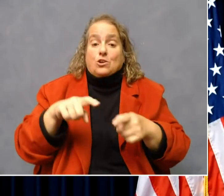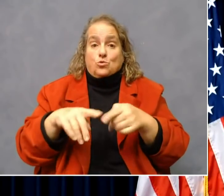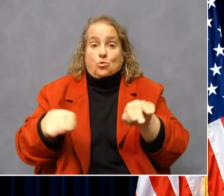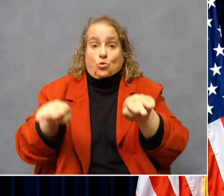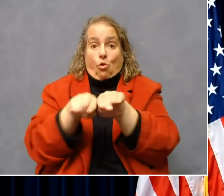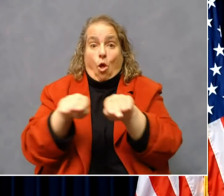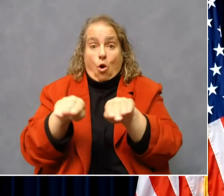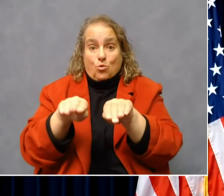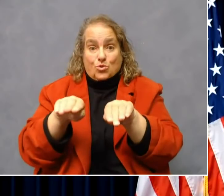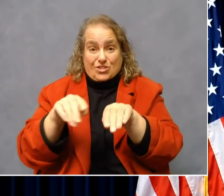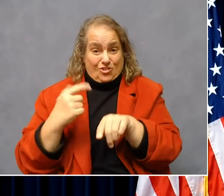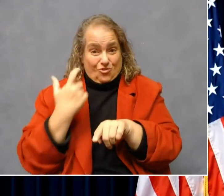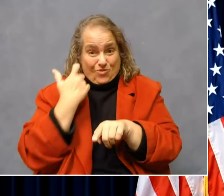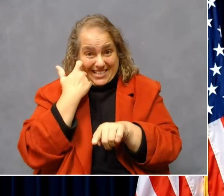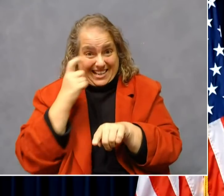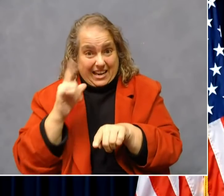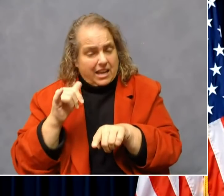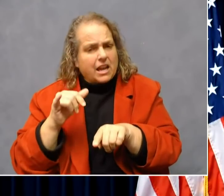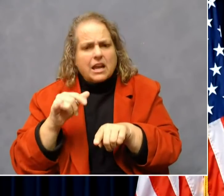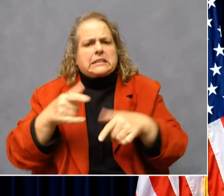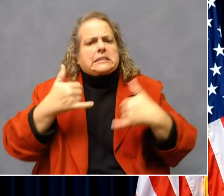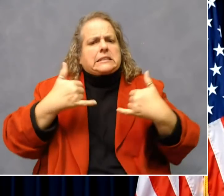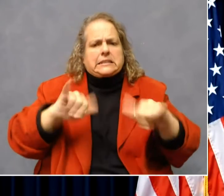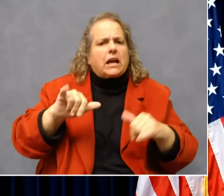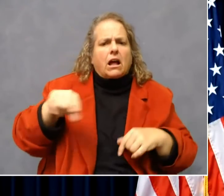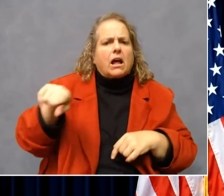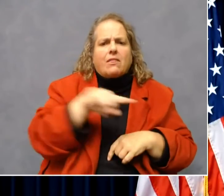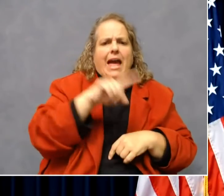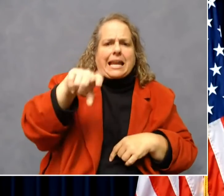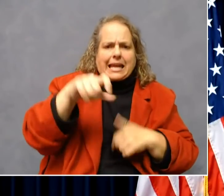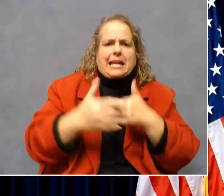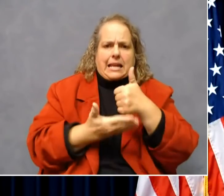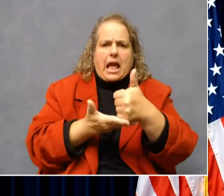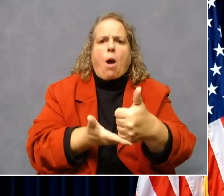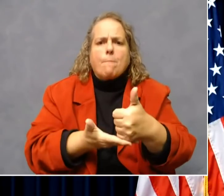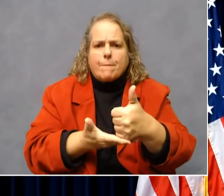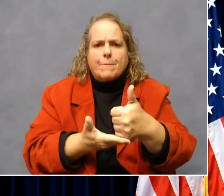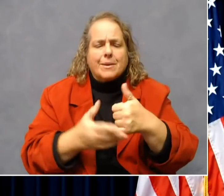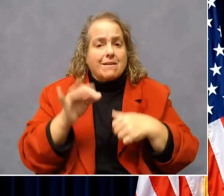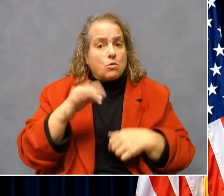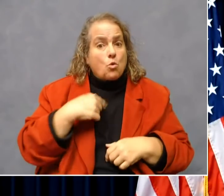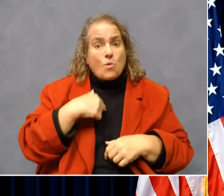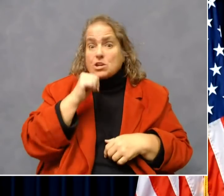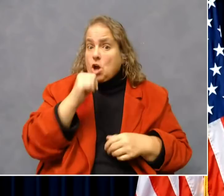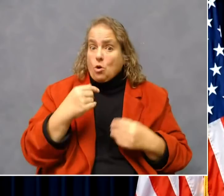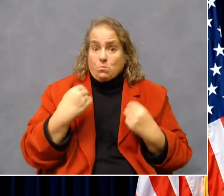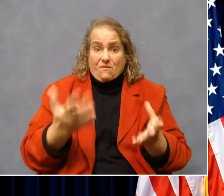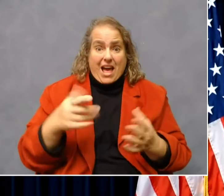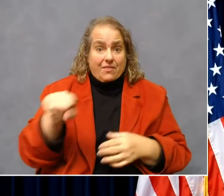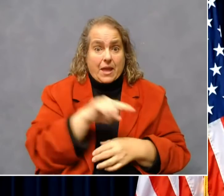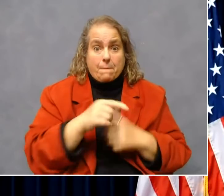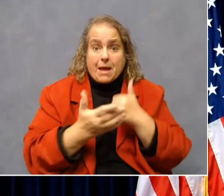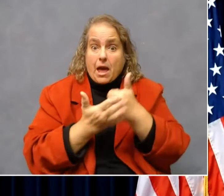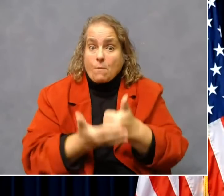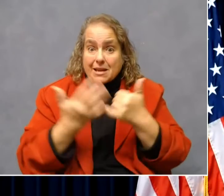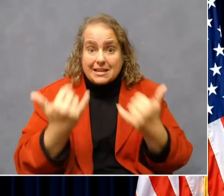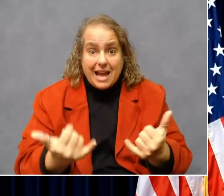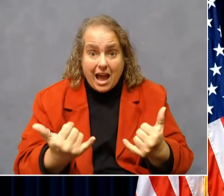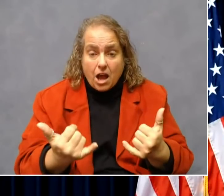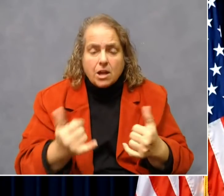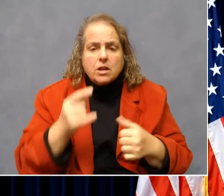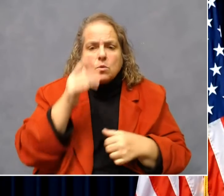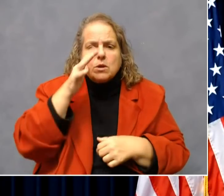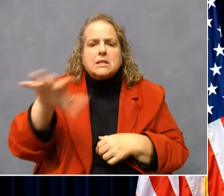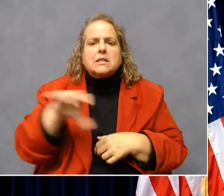if we don't take those steps, if we don't provide that help now, then it's going to take a lot longer for our economy